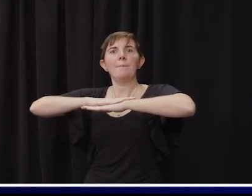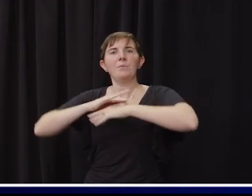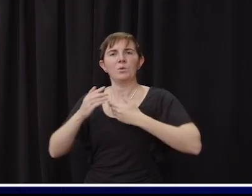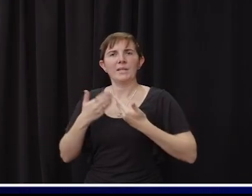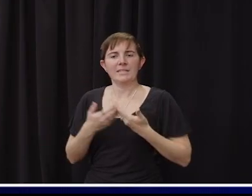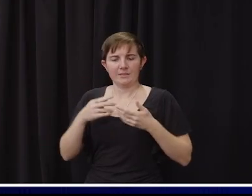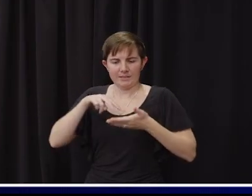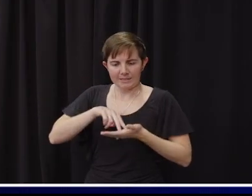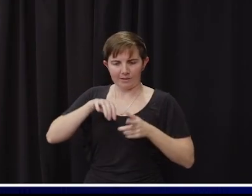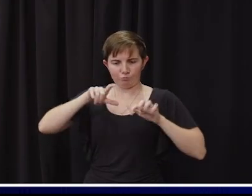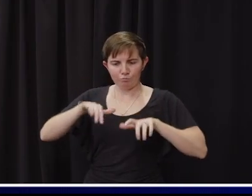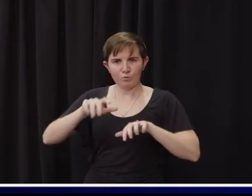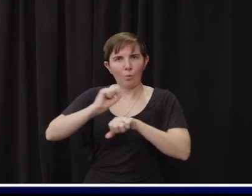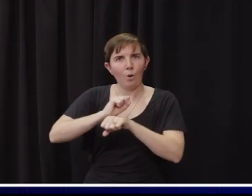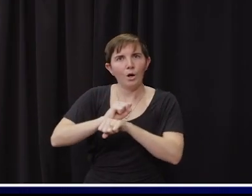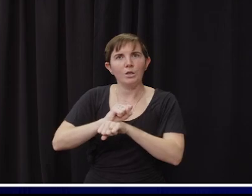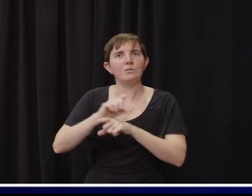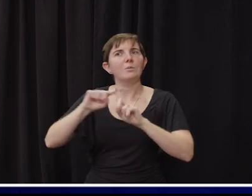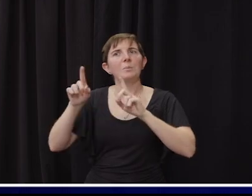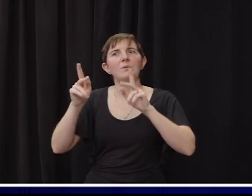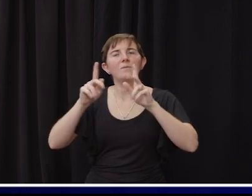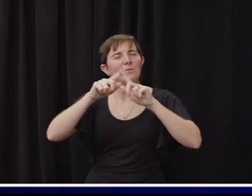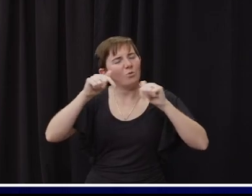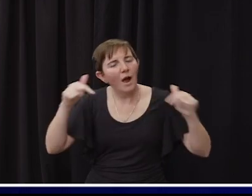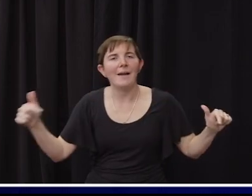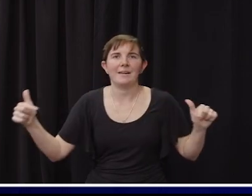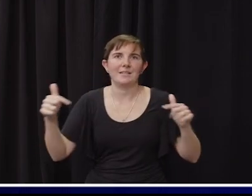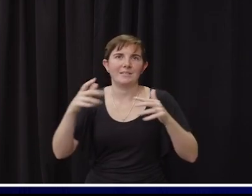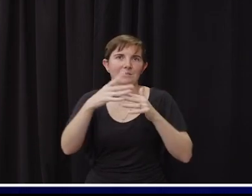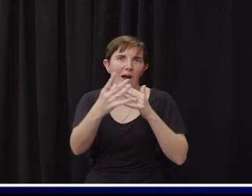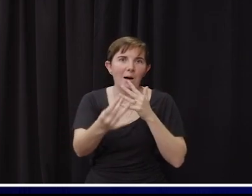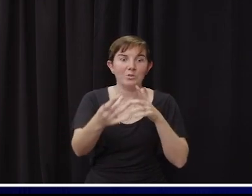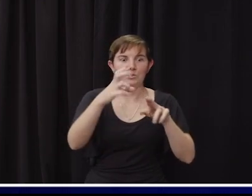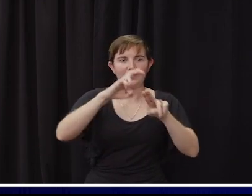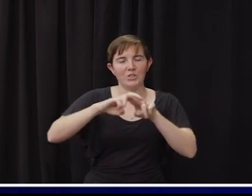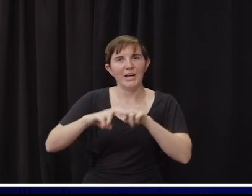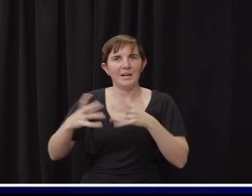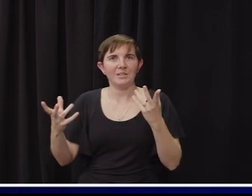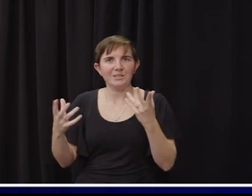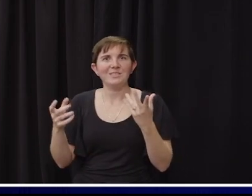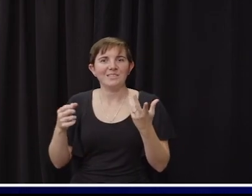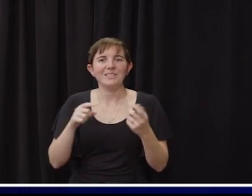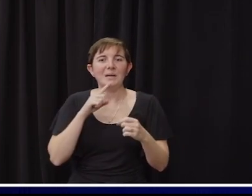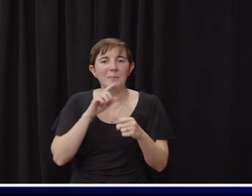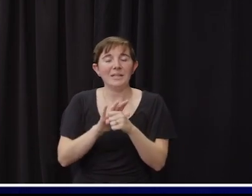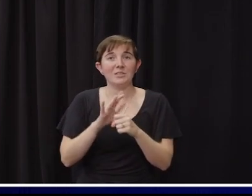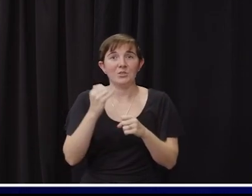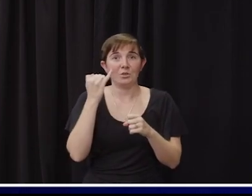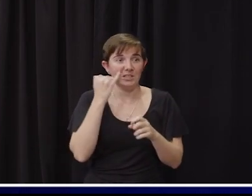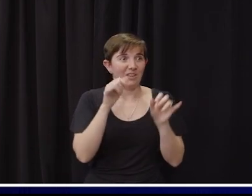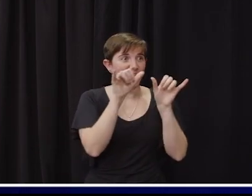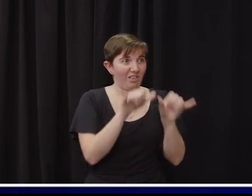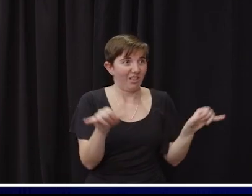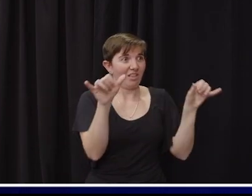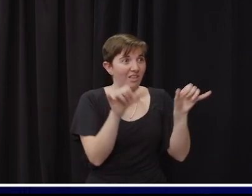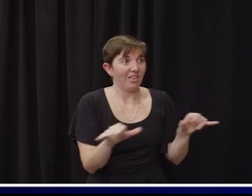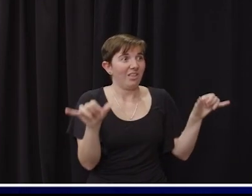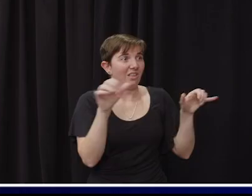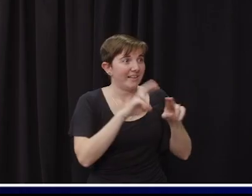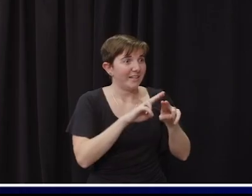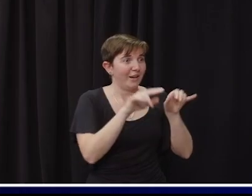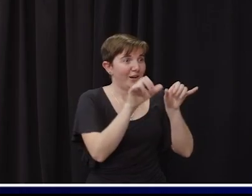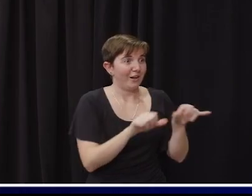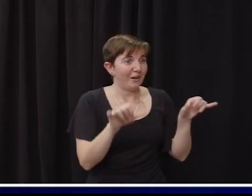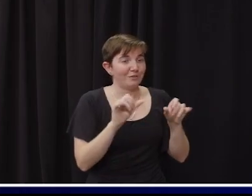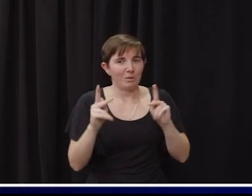so giving people a variety and making sure that that lack of variety doesn't end up